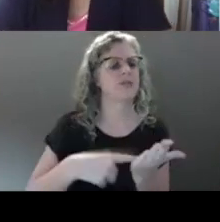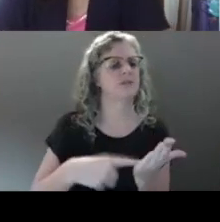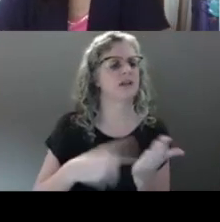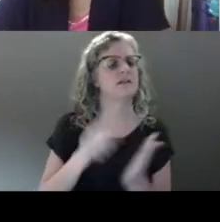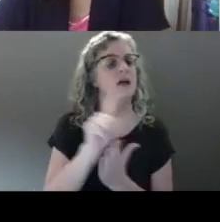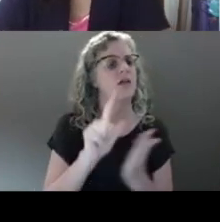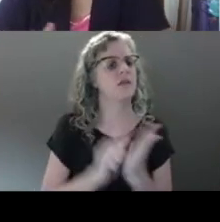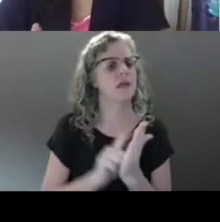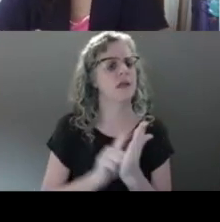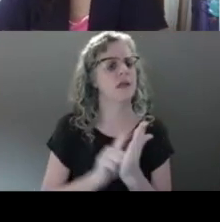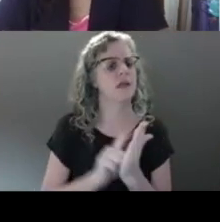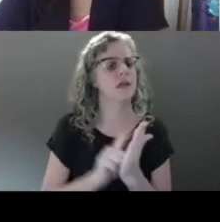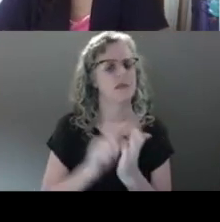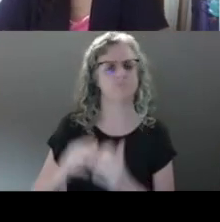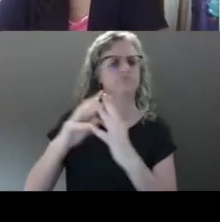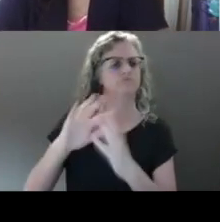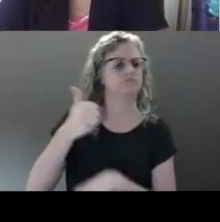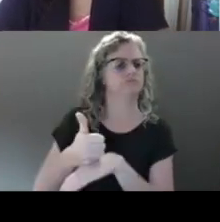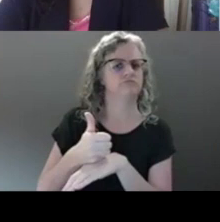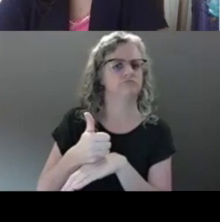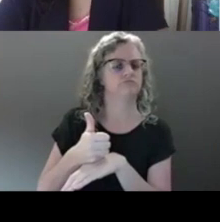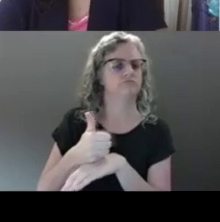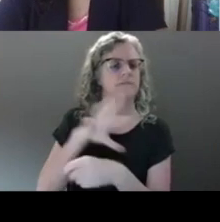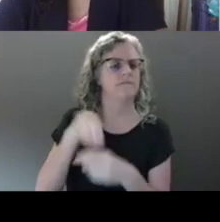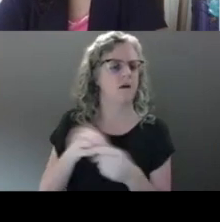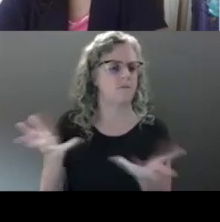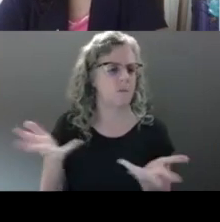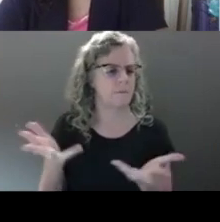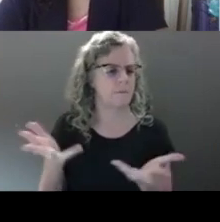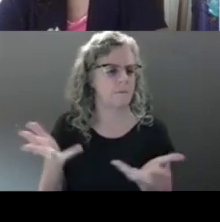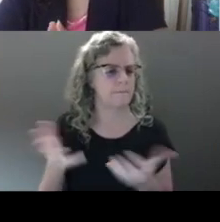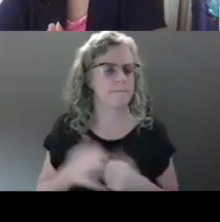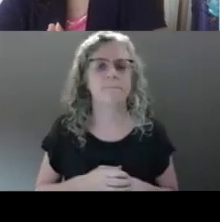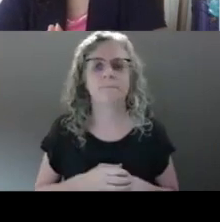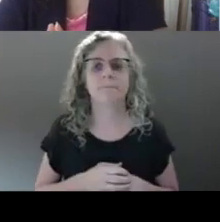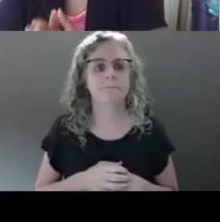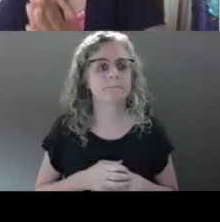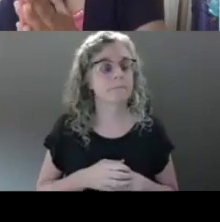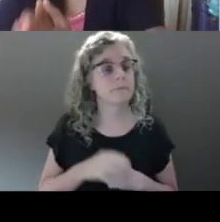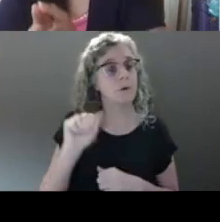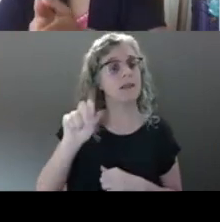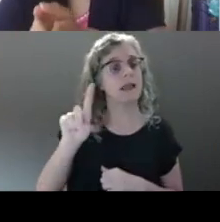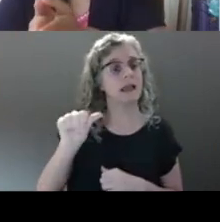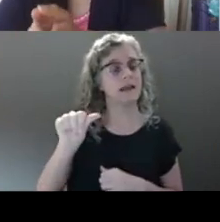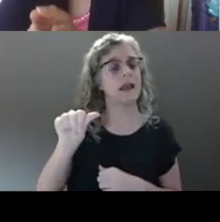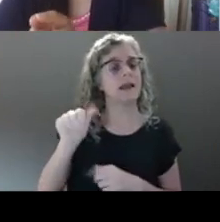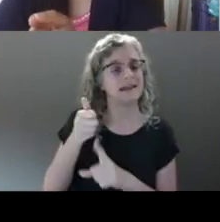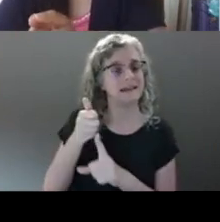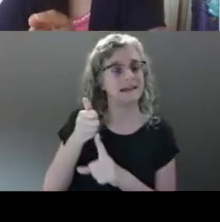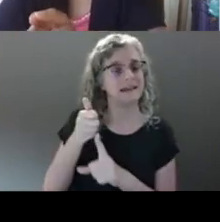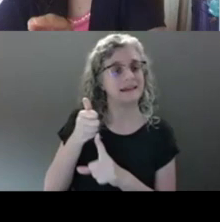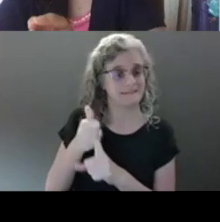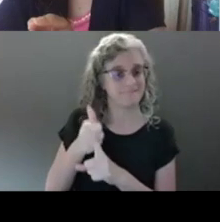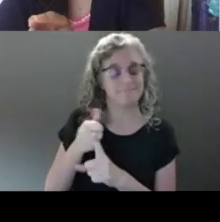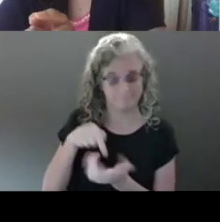One of the key components of the ADA is that it's a mechanism, it has mechanisms